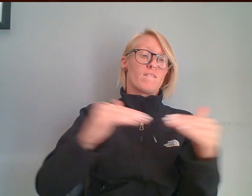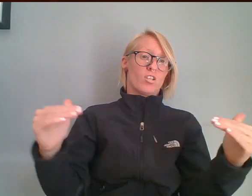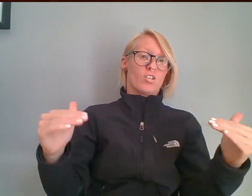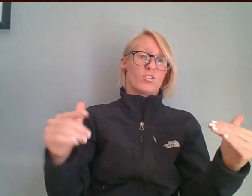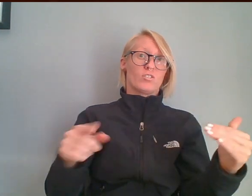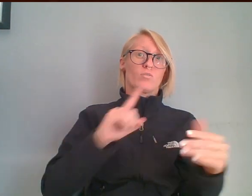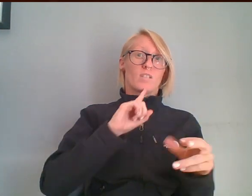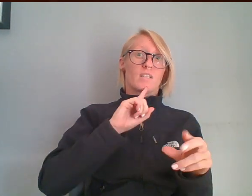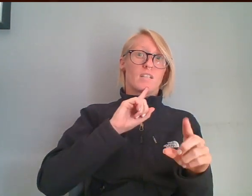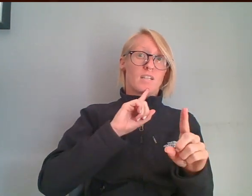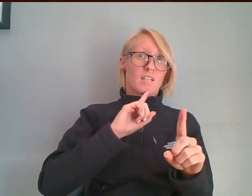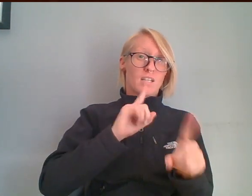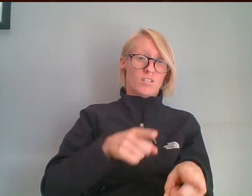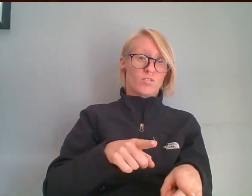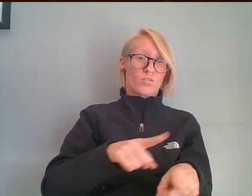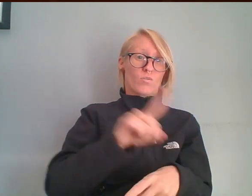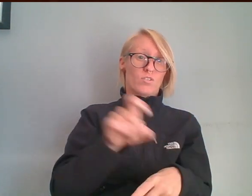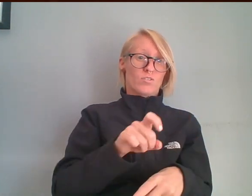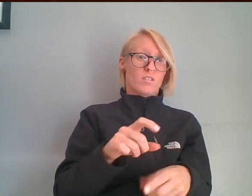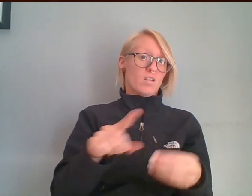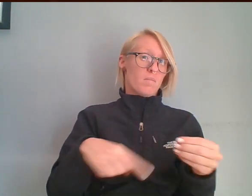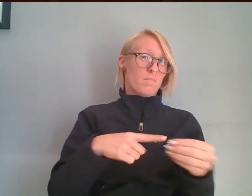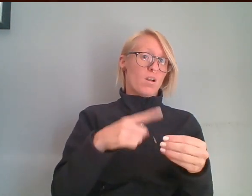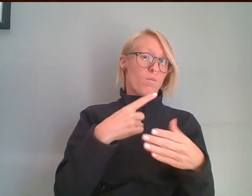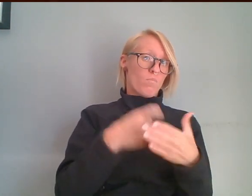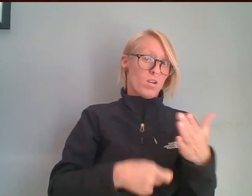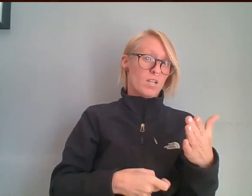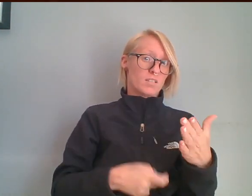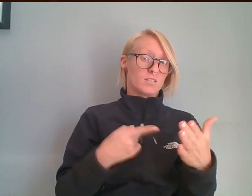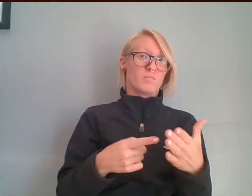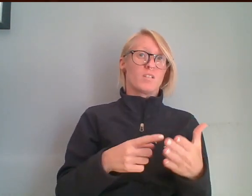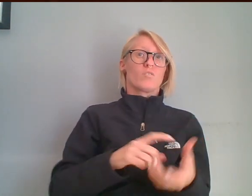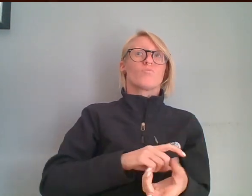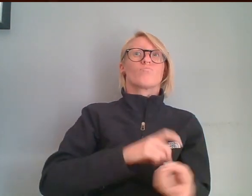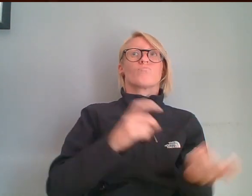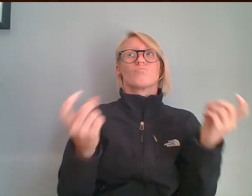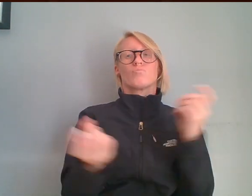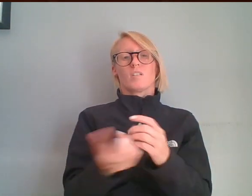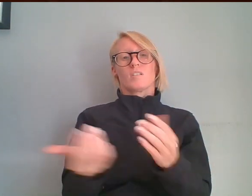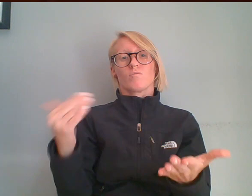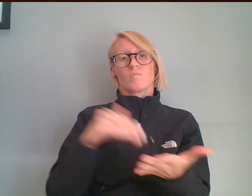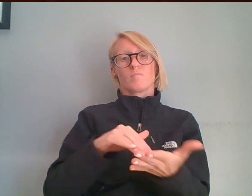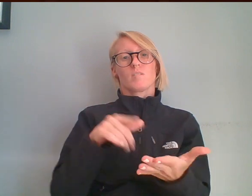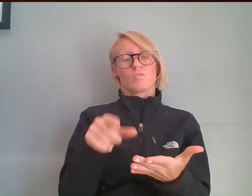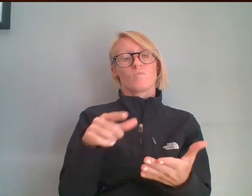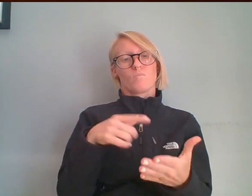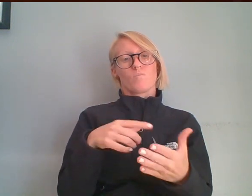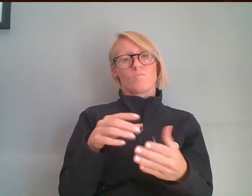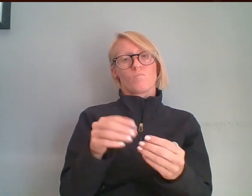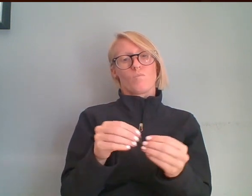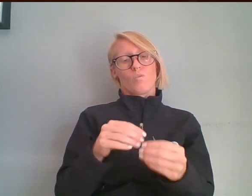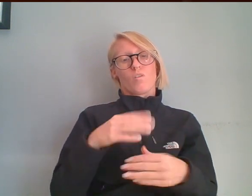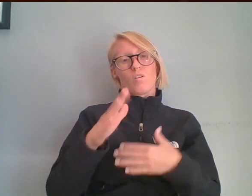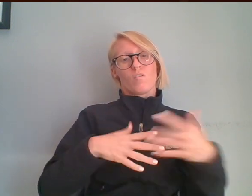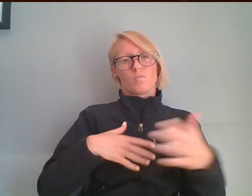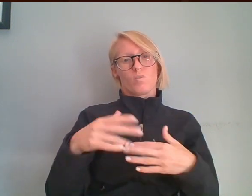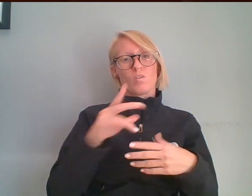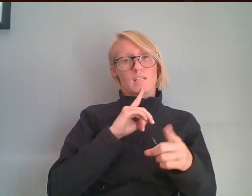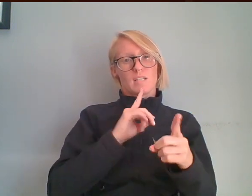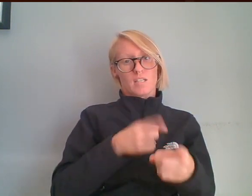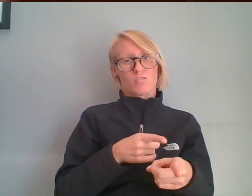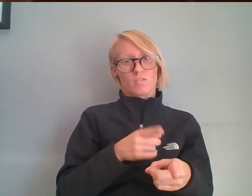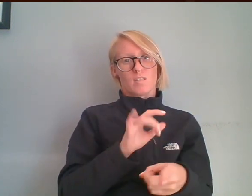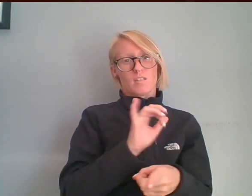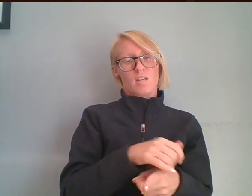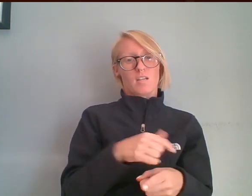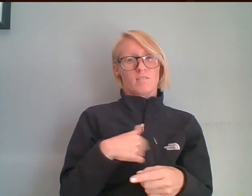about price, but you reframe it in a way that you feel more comfortable answering it. So the way to do